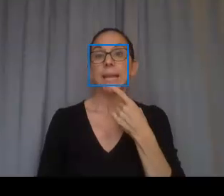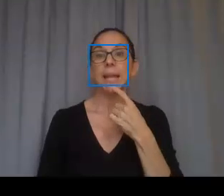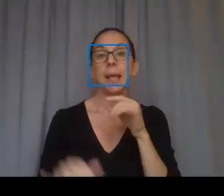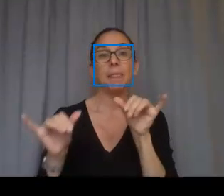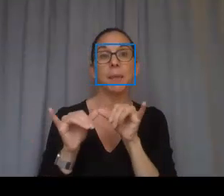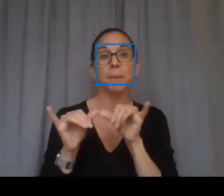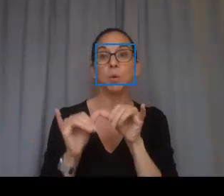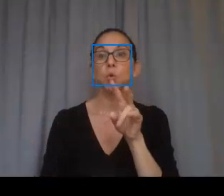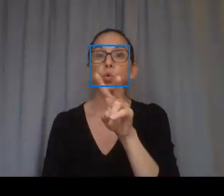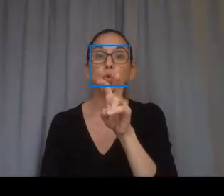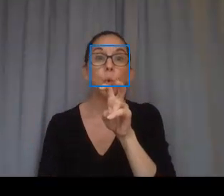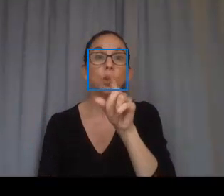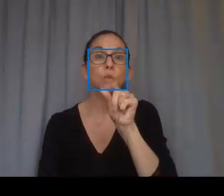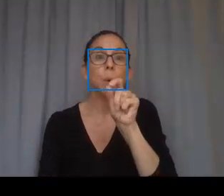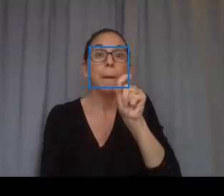had been